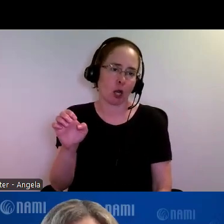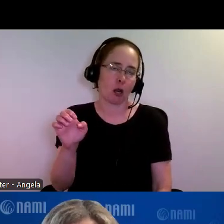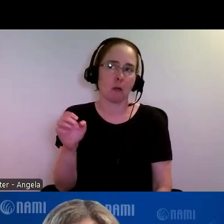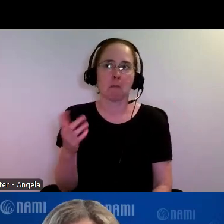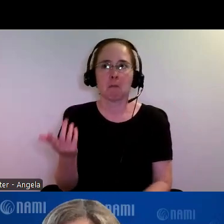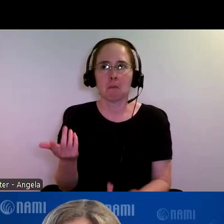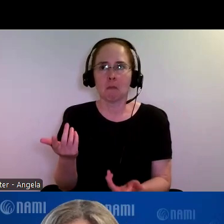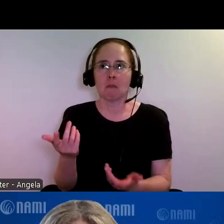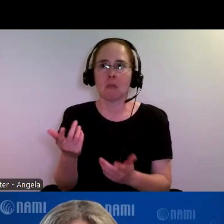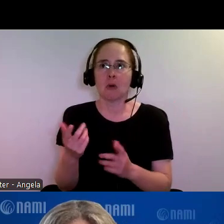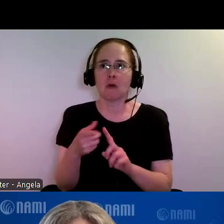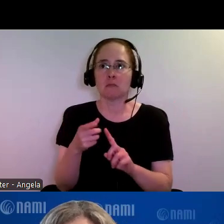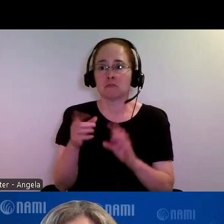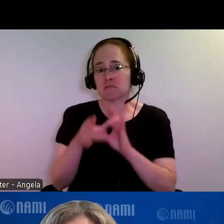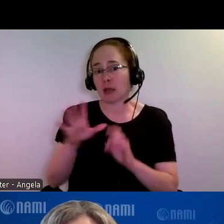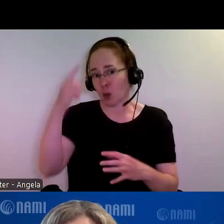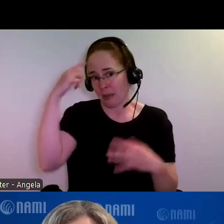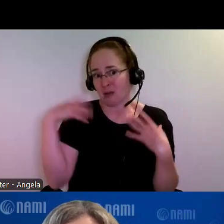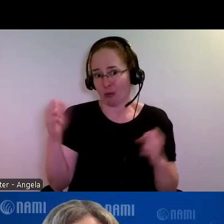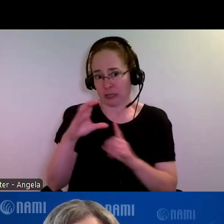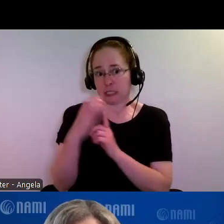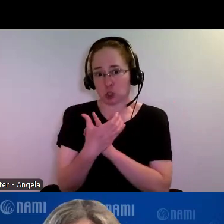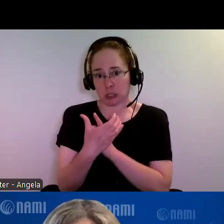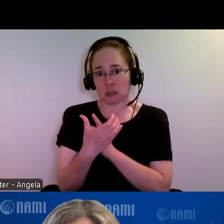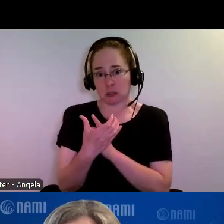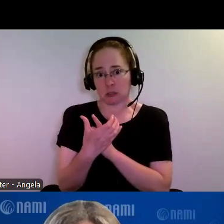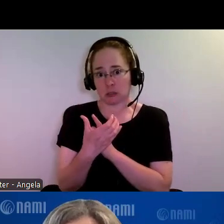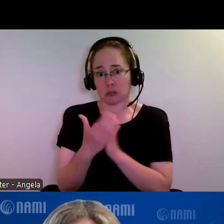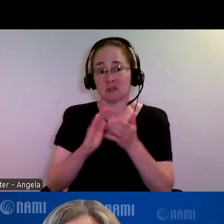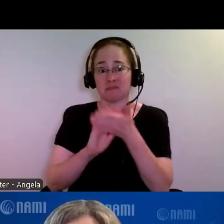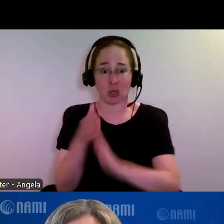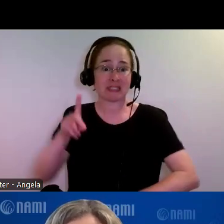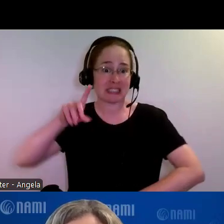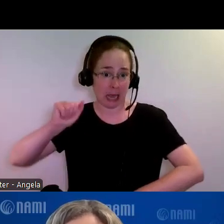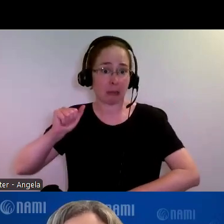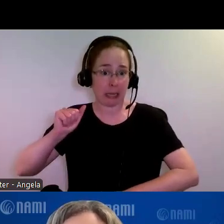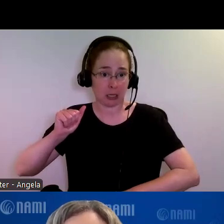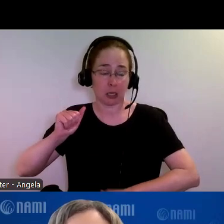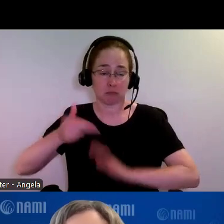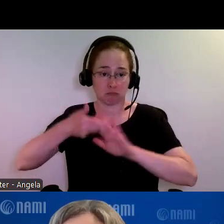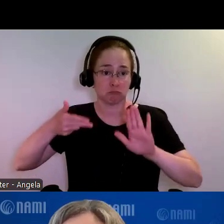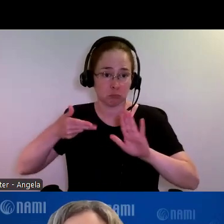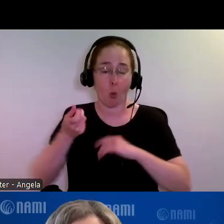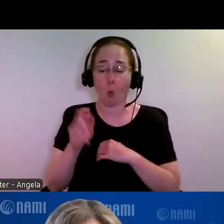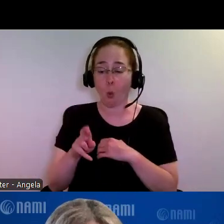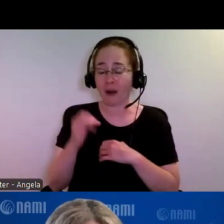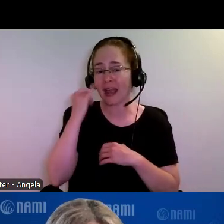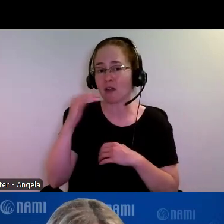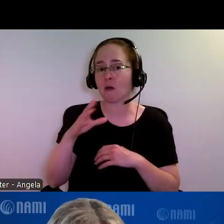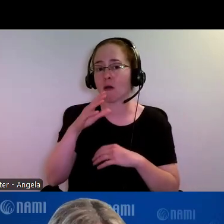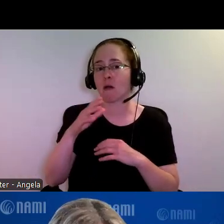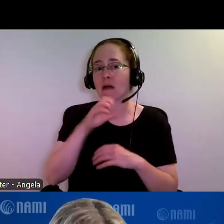of their mental health condition being to the point of a disabling mental health condition, or if they are over